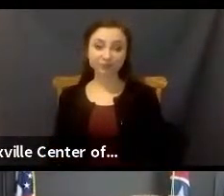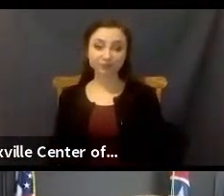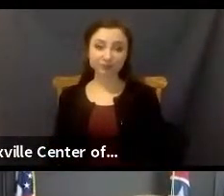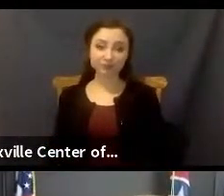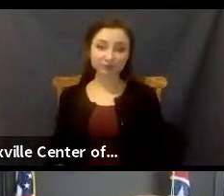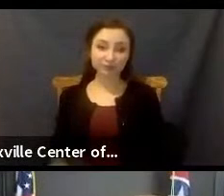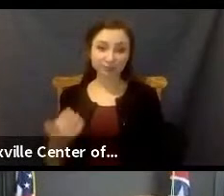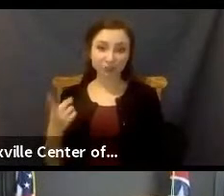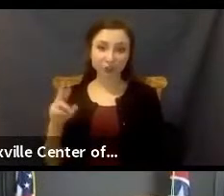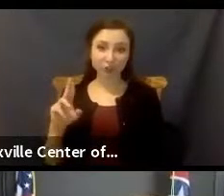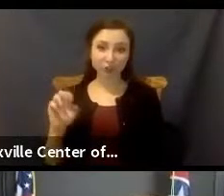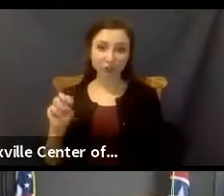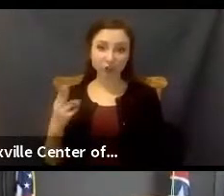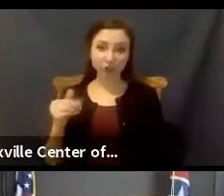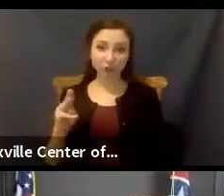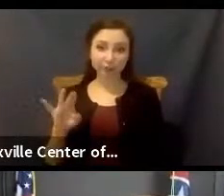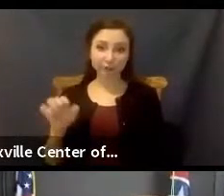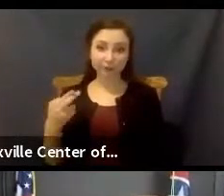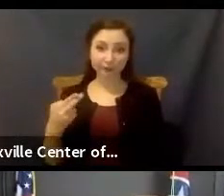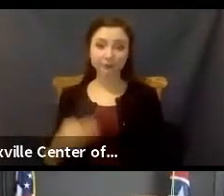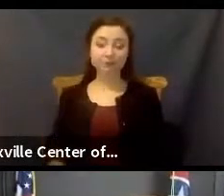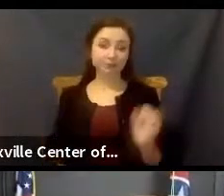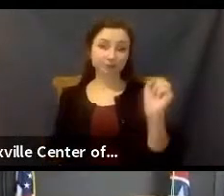Dr. Shania, Yes.